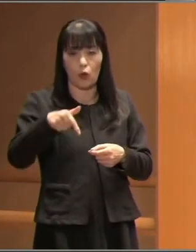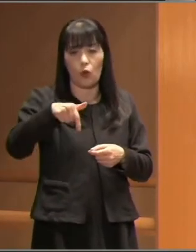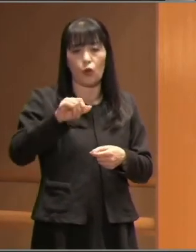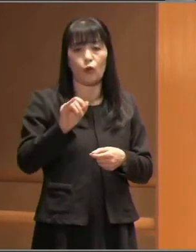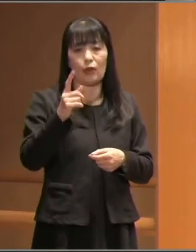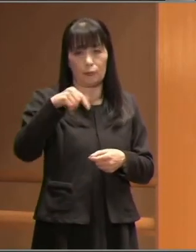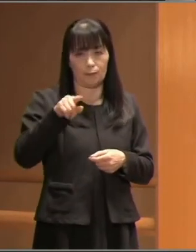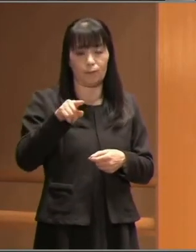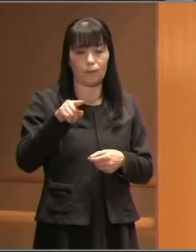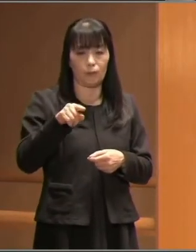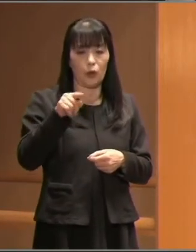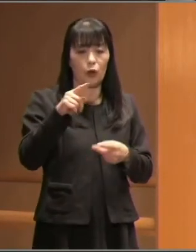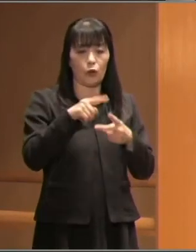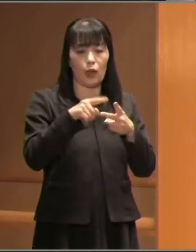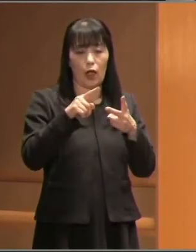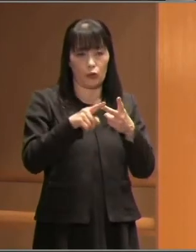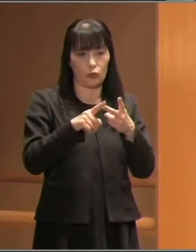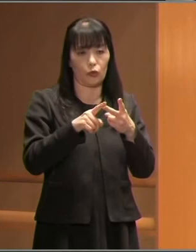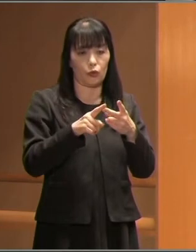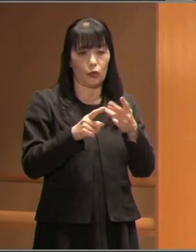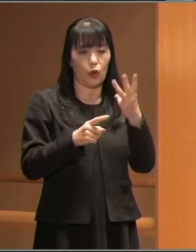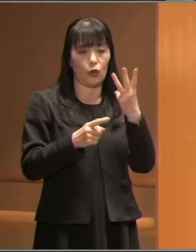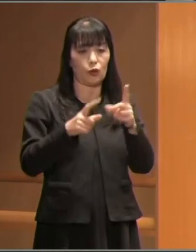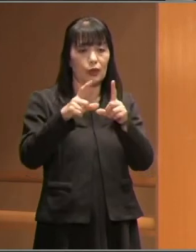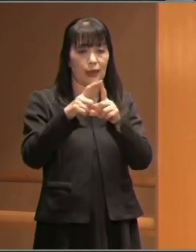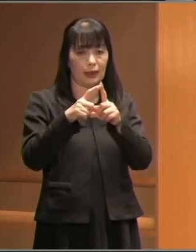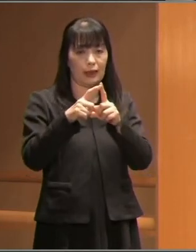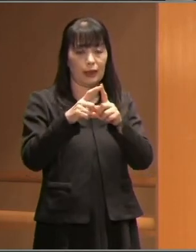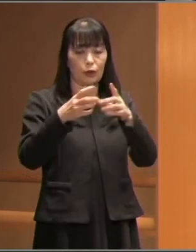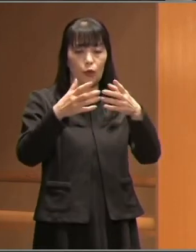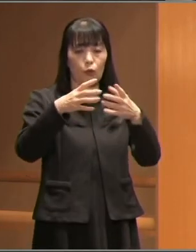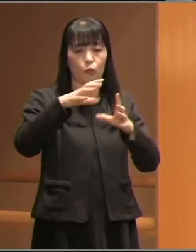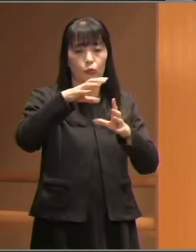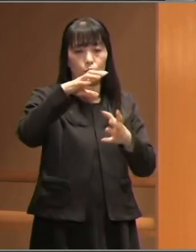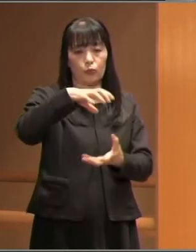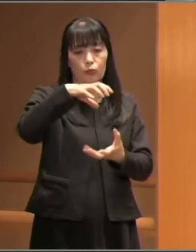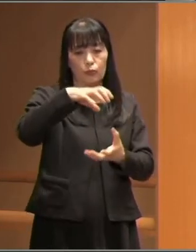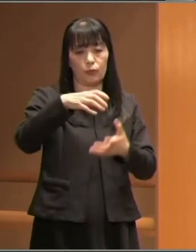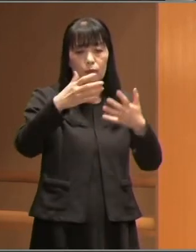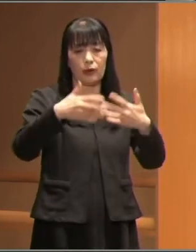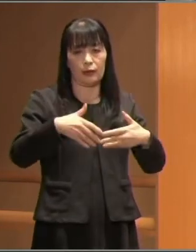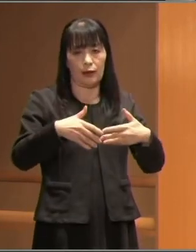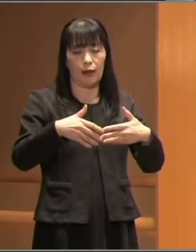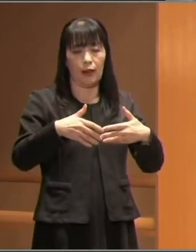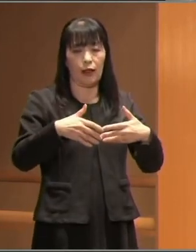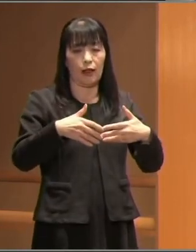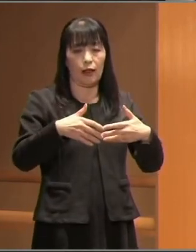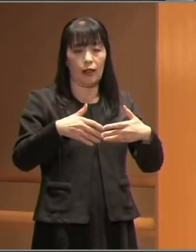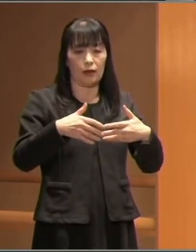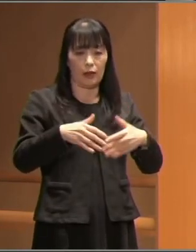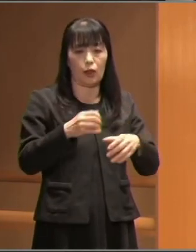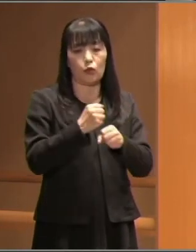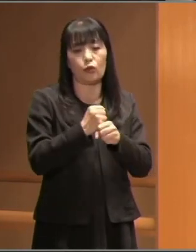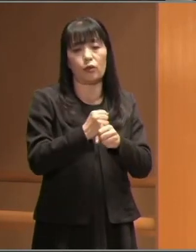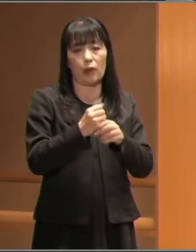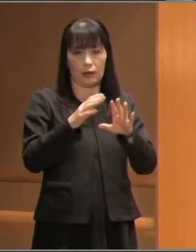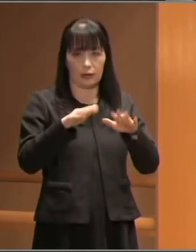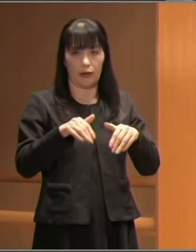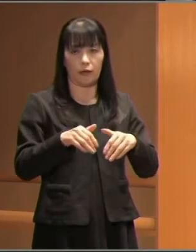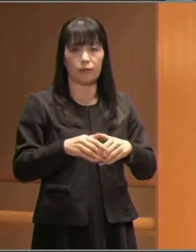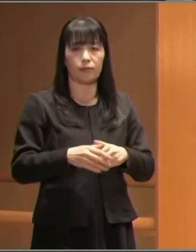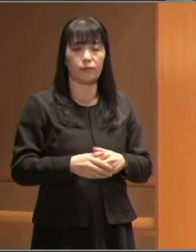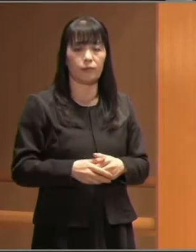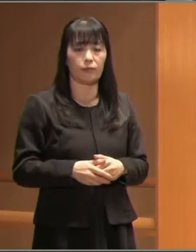side fin, which were made by 3D printer and by the Kyoto University and the